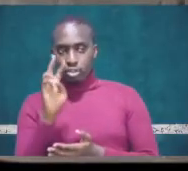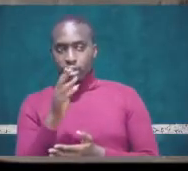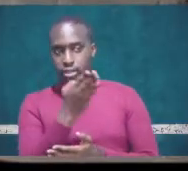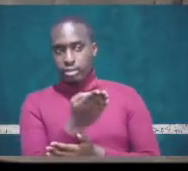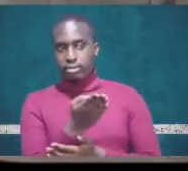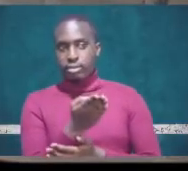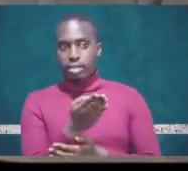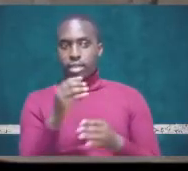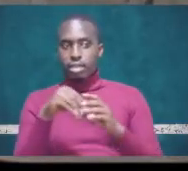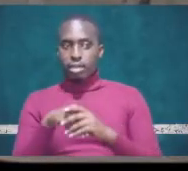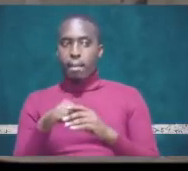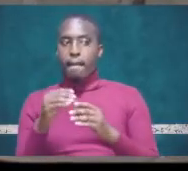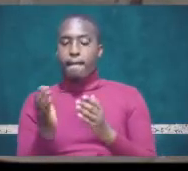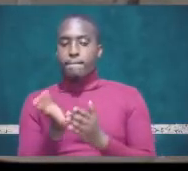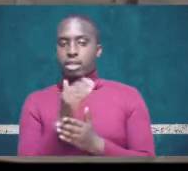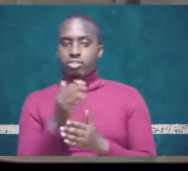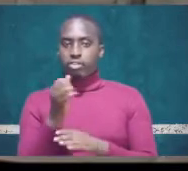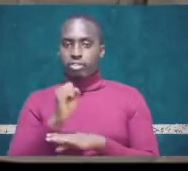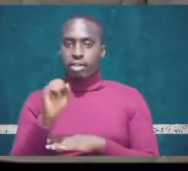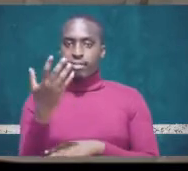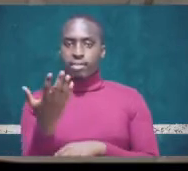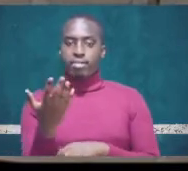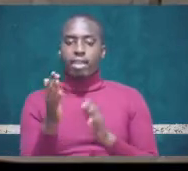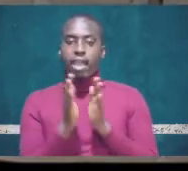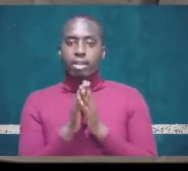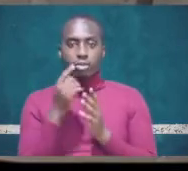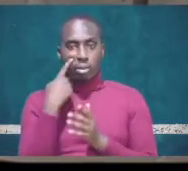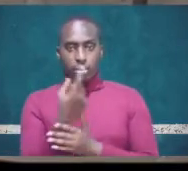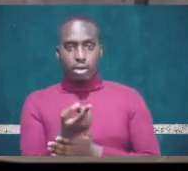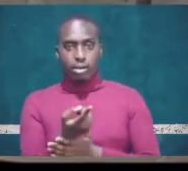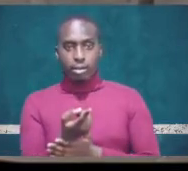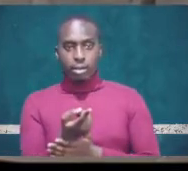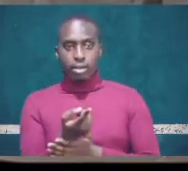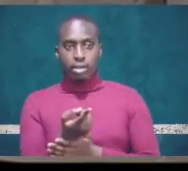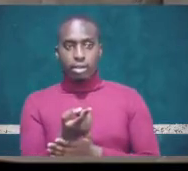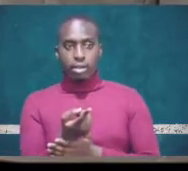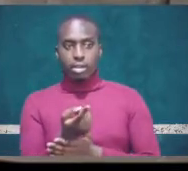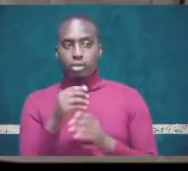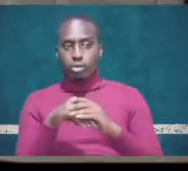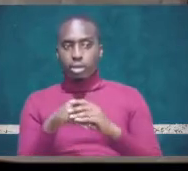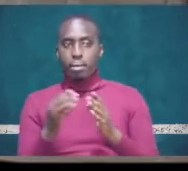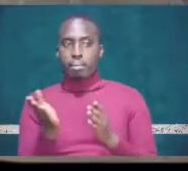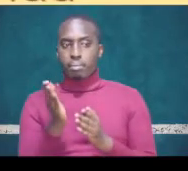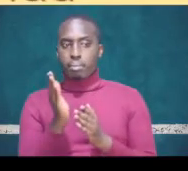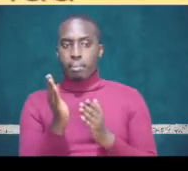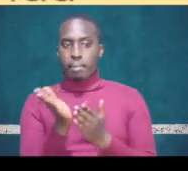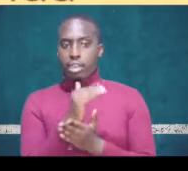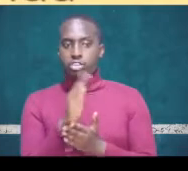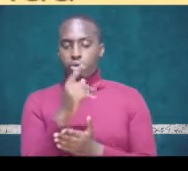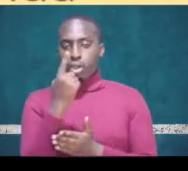this into the page of Senior 5, and you find just on page